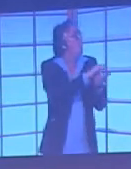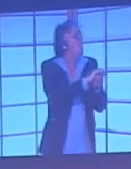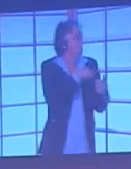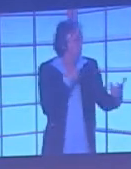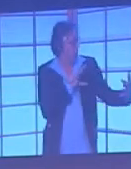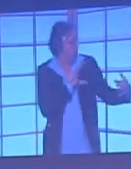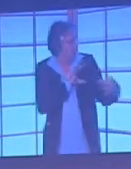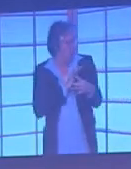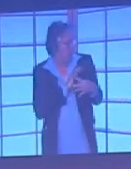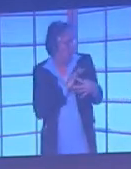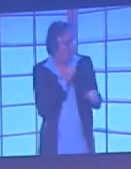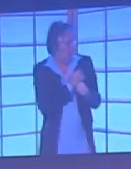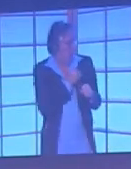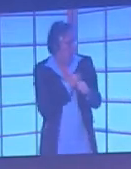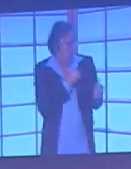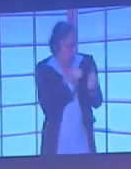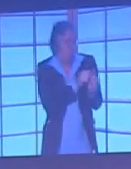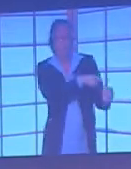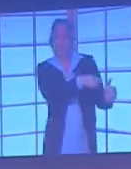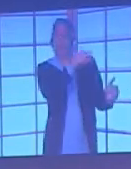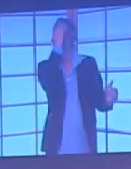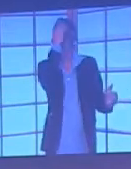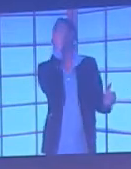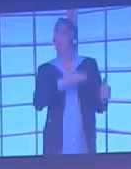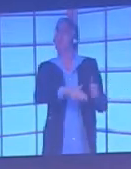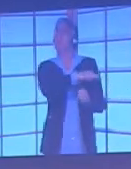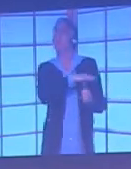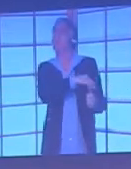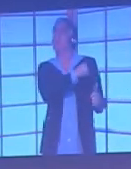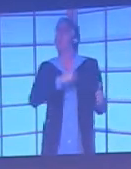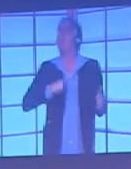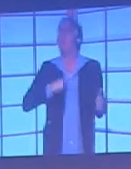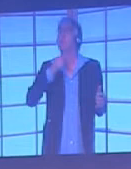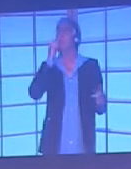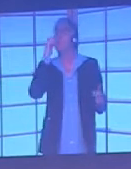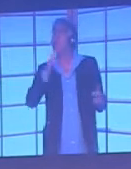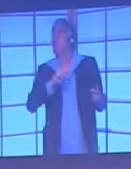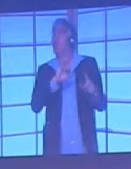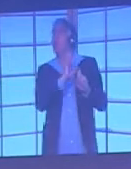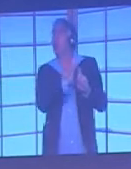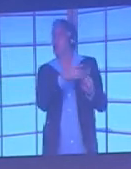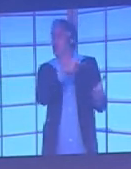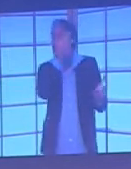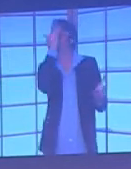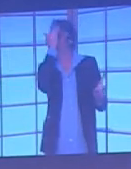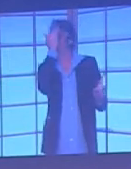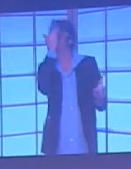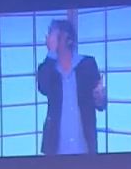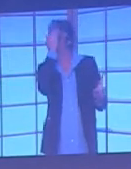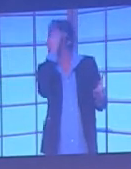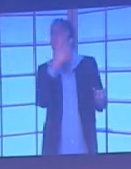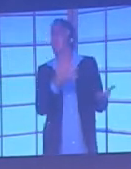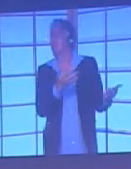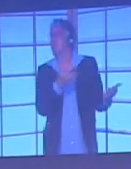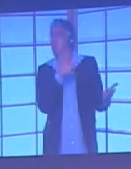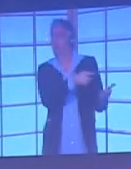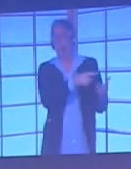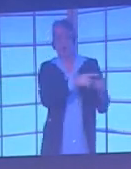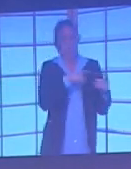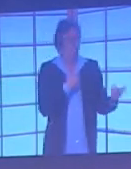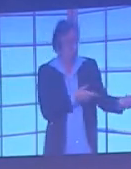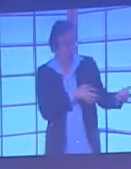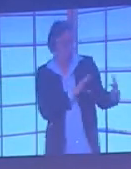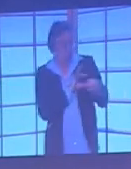tremendous success, and I'm delighted to welcome on stage Michal Fitas, please, who's the Vice President of KKM Poland.